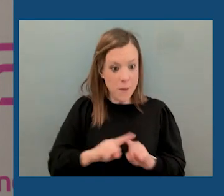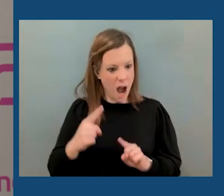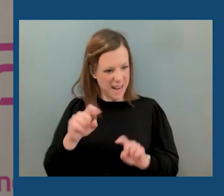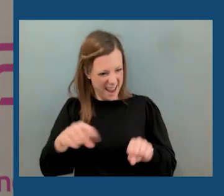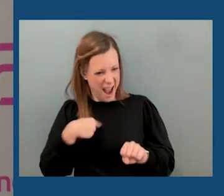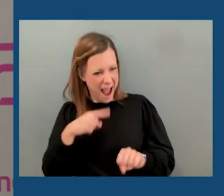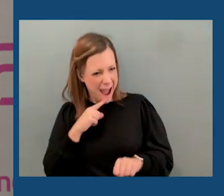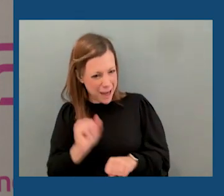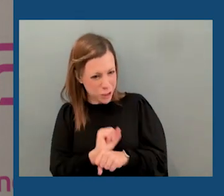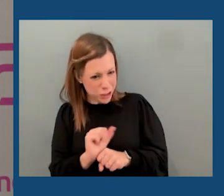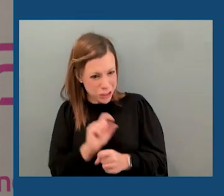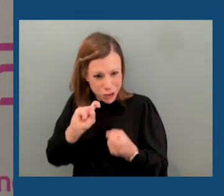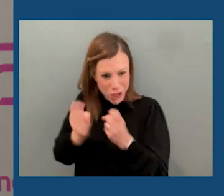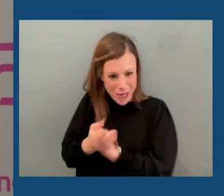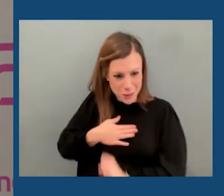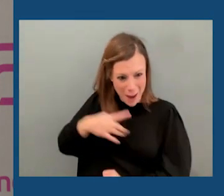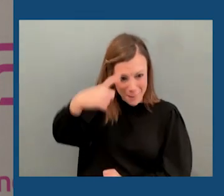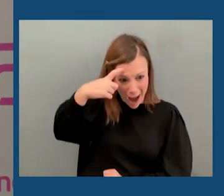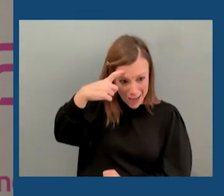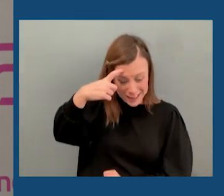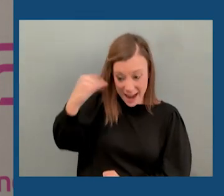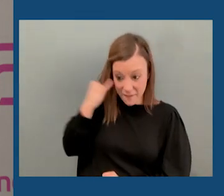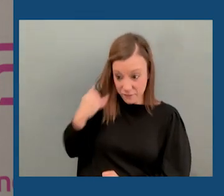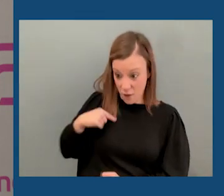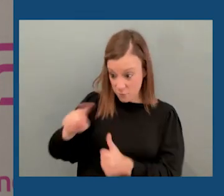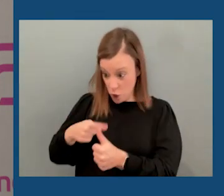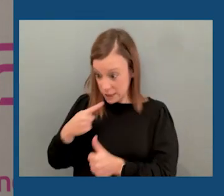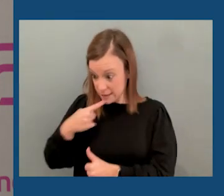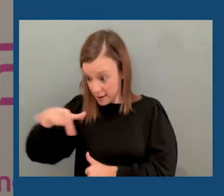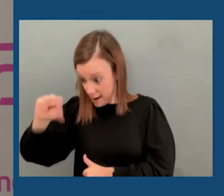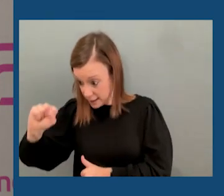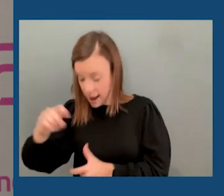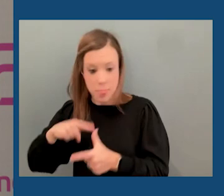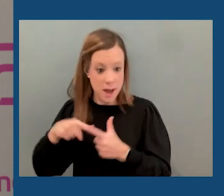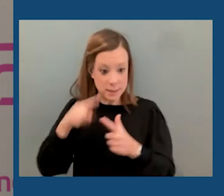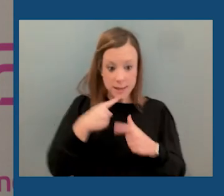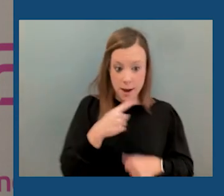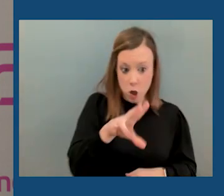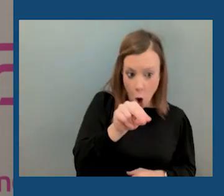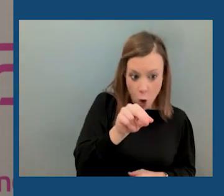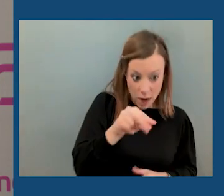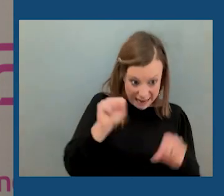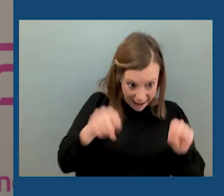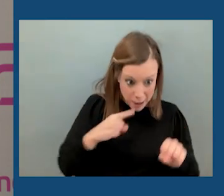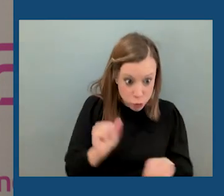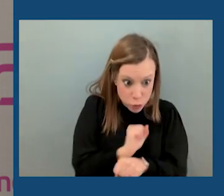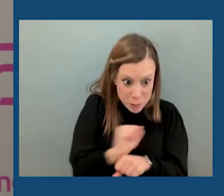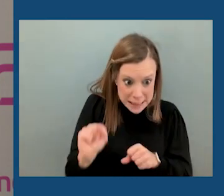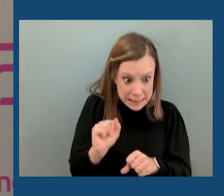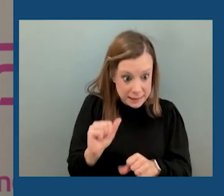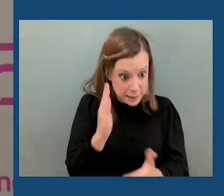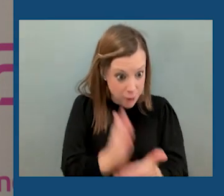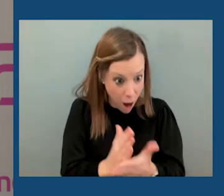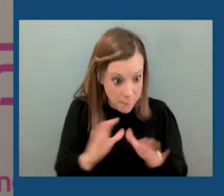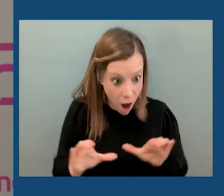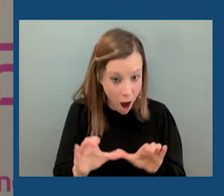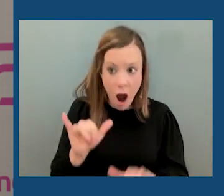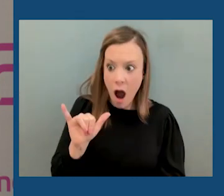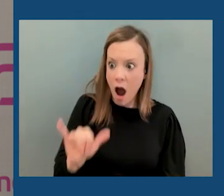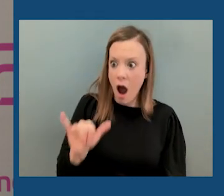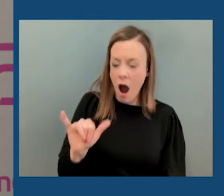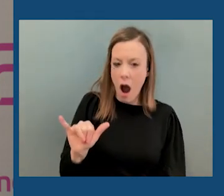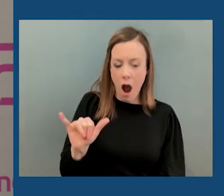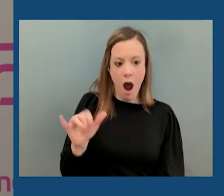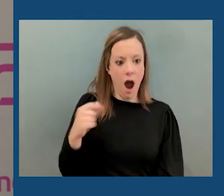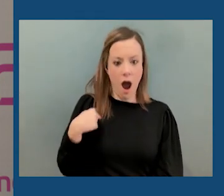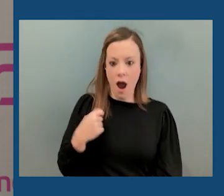and the expectation would be that the activity stops. I could see she was getting upset, and so I asked her how she